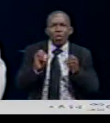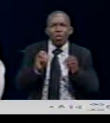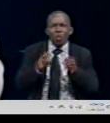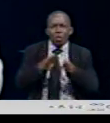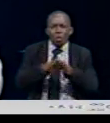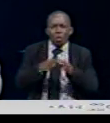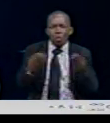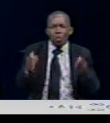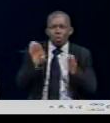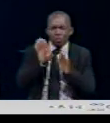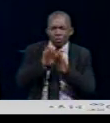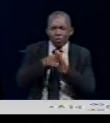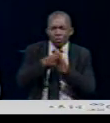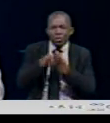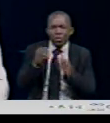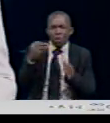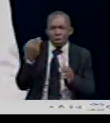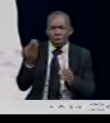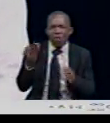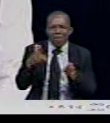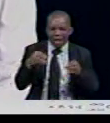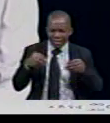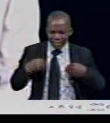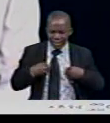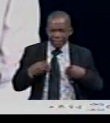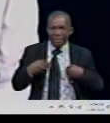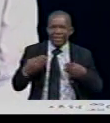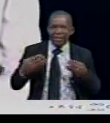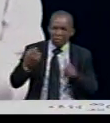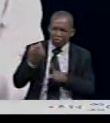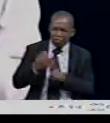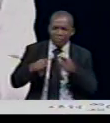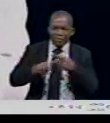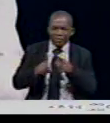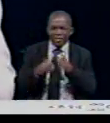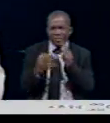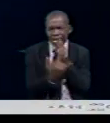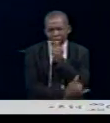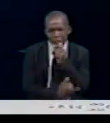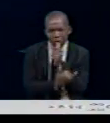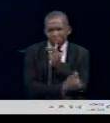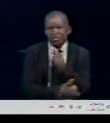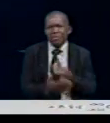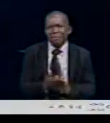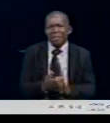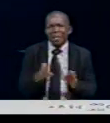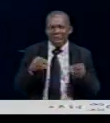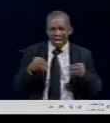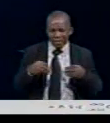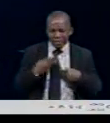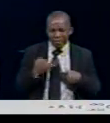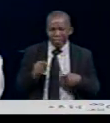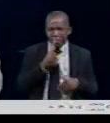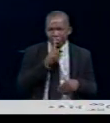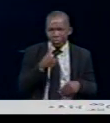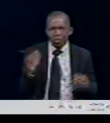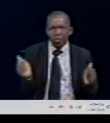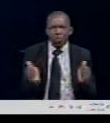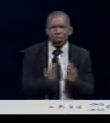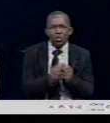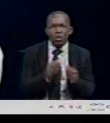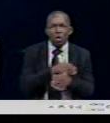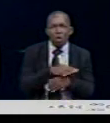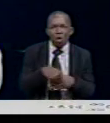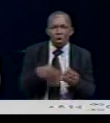open doors of acceptance around the globe, accepting the truth with all the